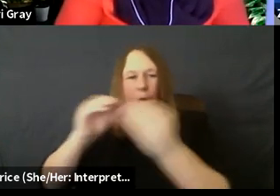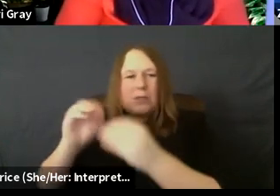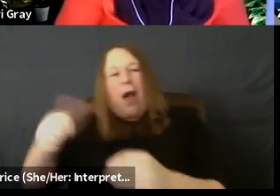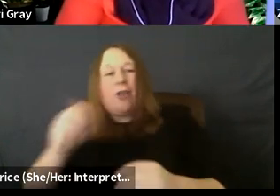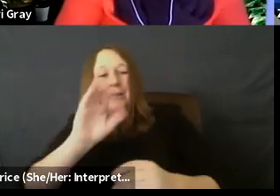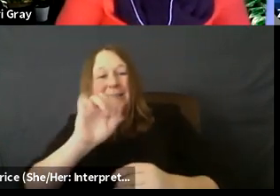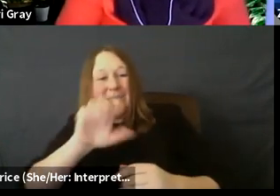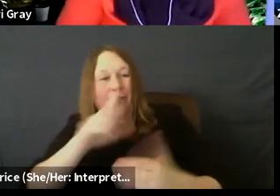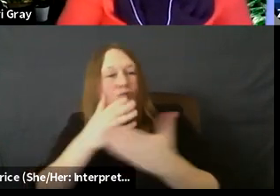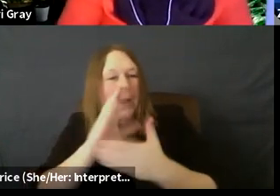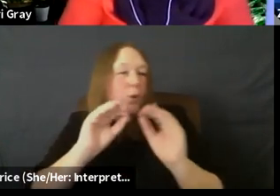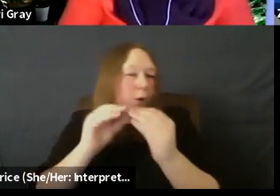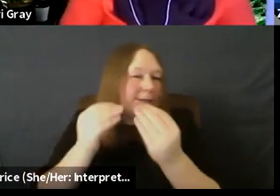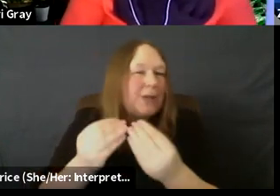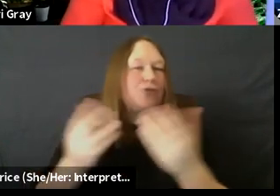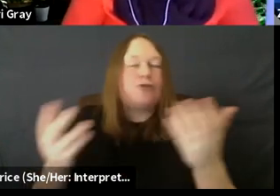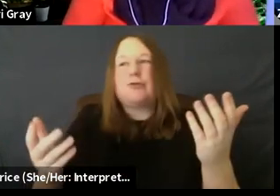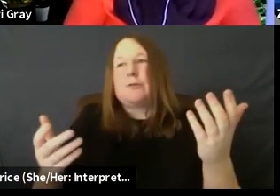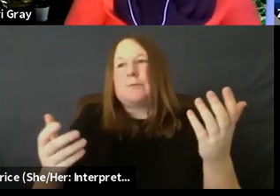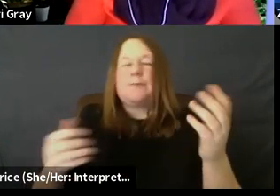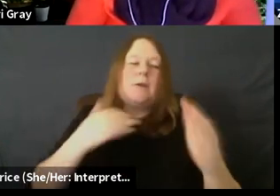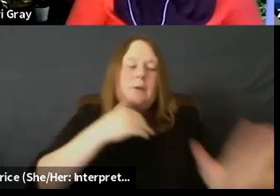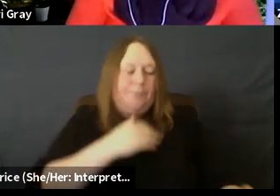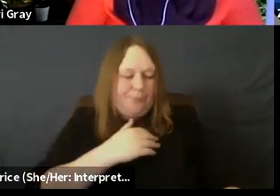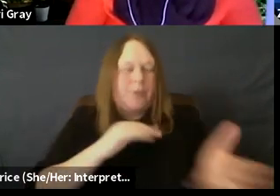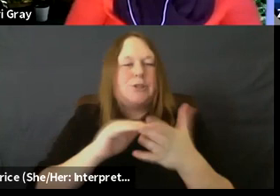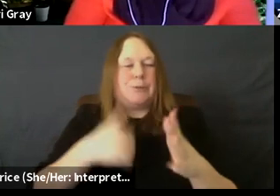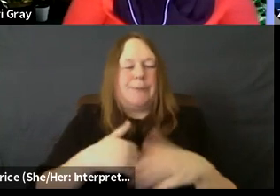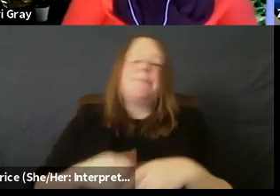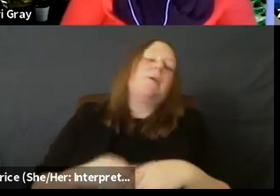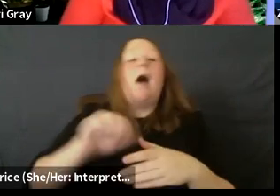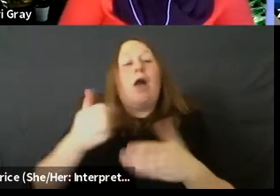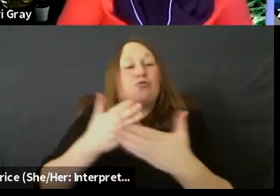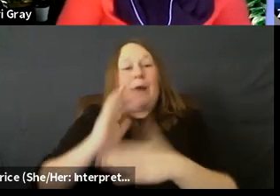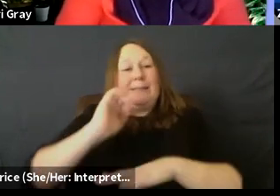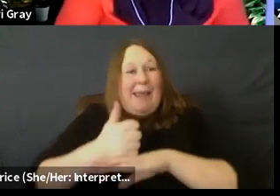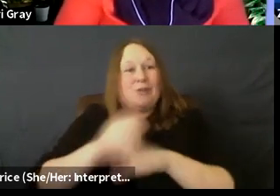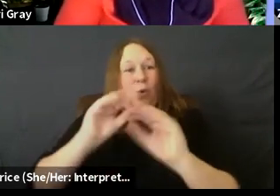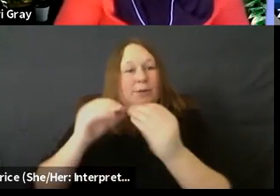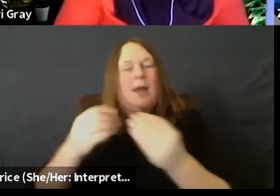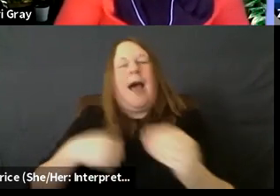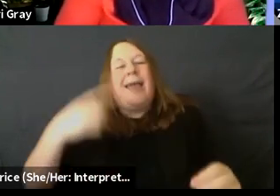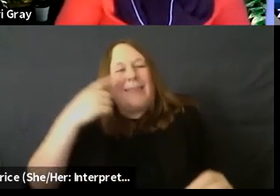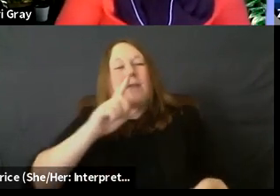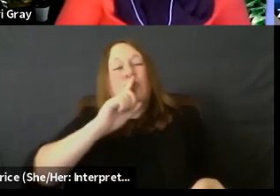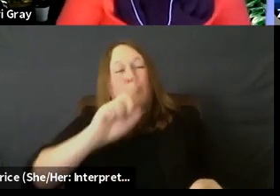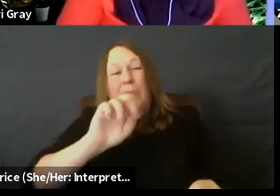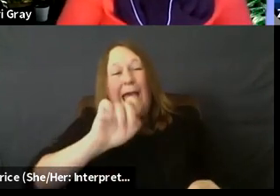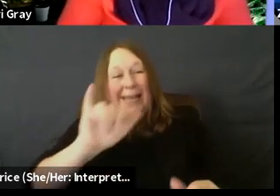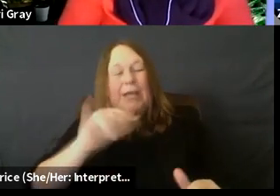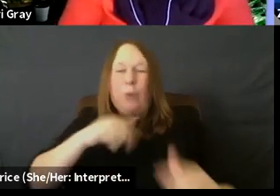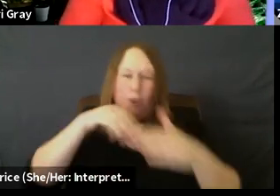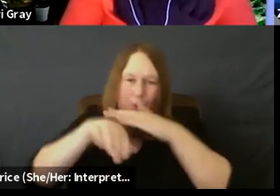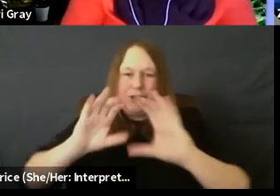rights organizations, other rights-based organizations, I think the reality is we go into